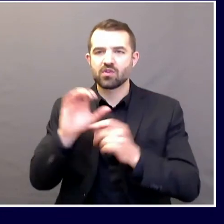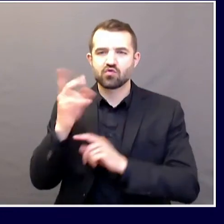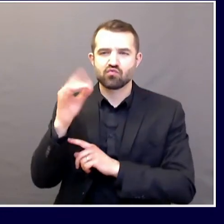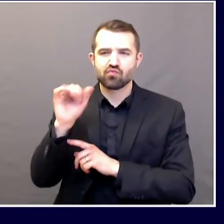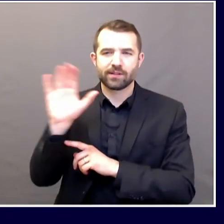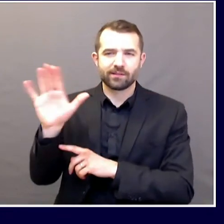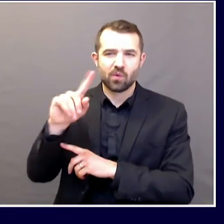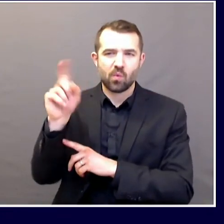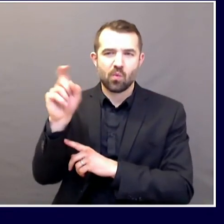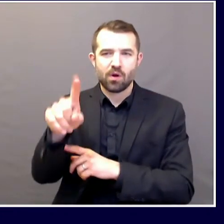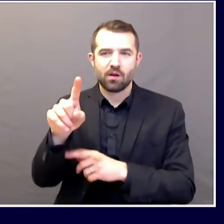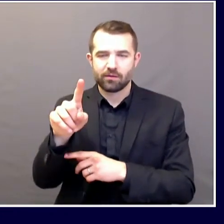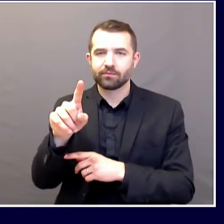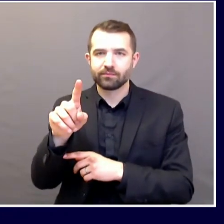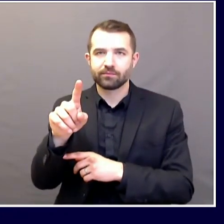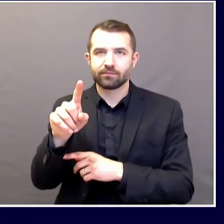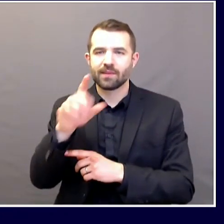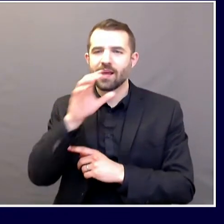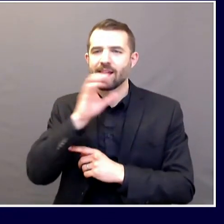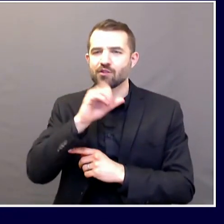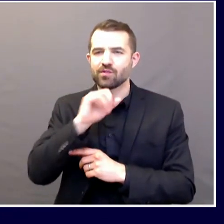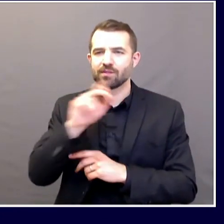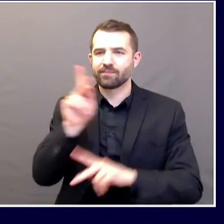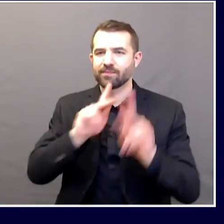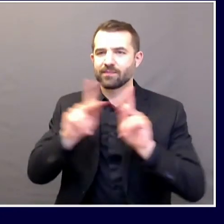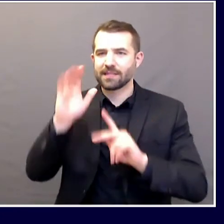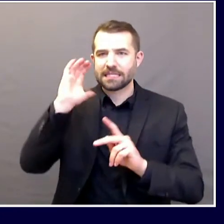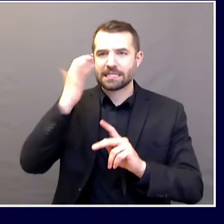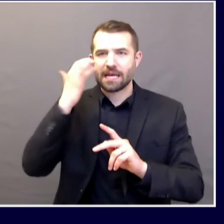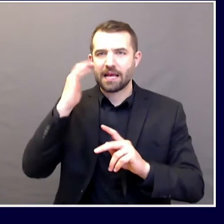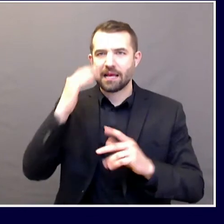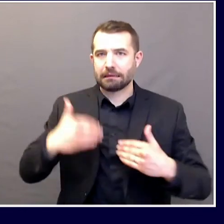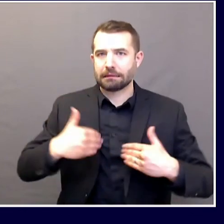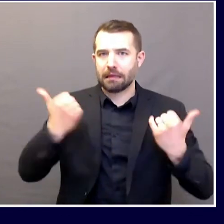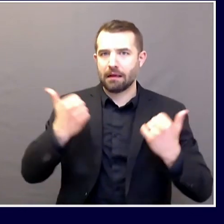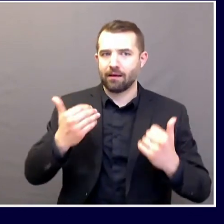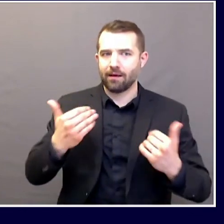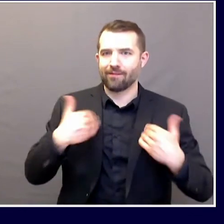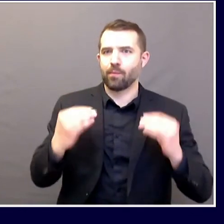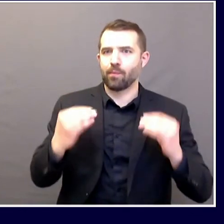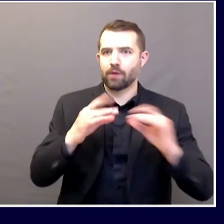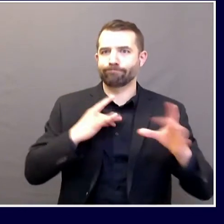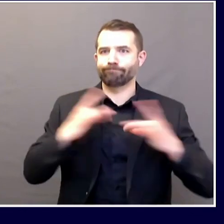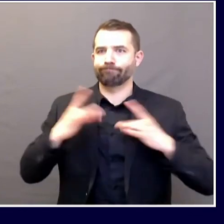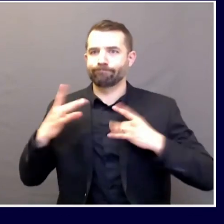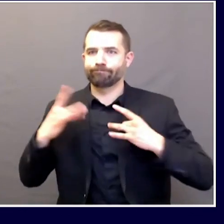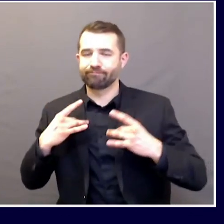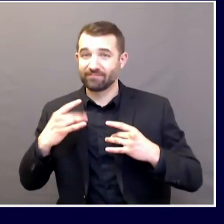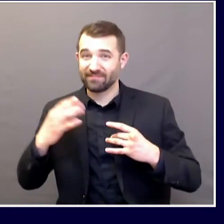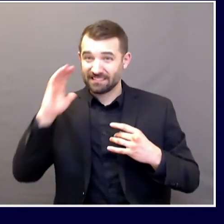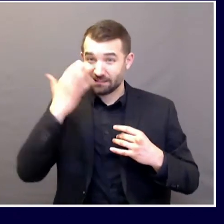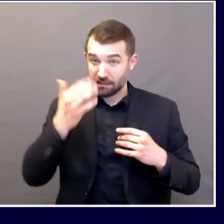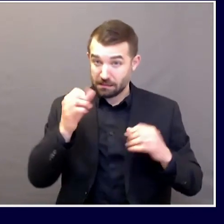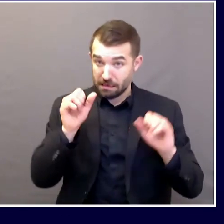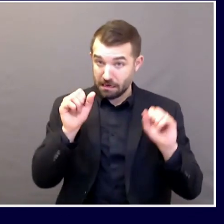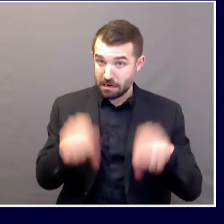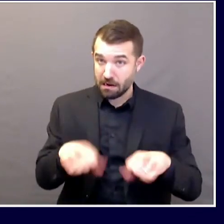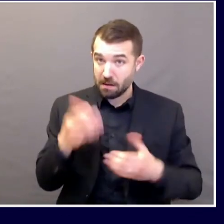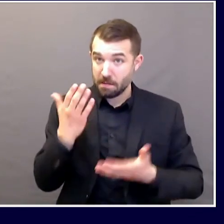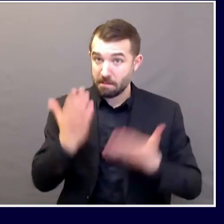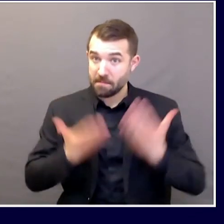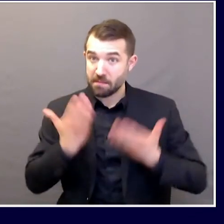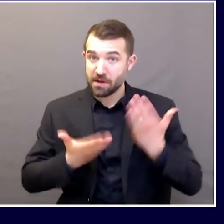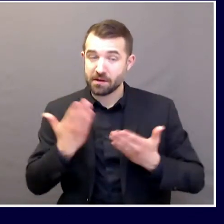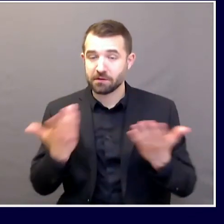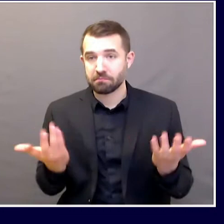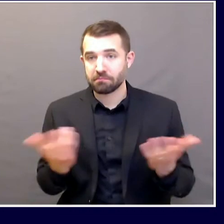residents, it sounds like this could be a product of the fact that more of the